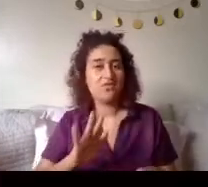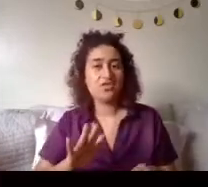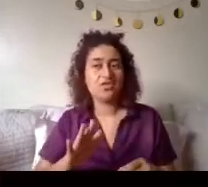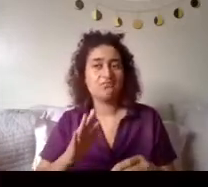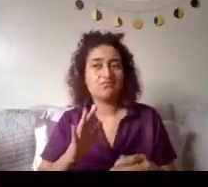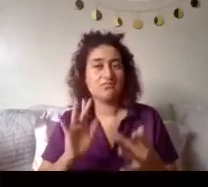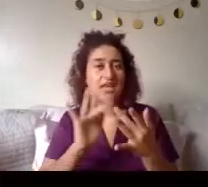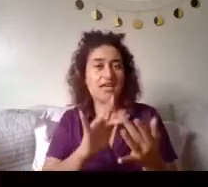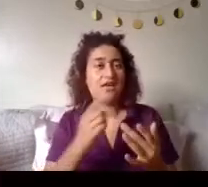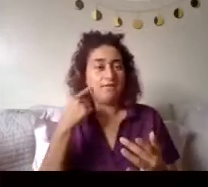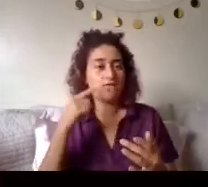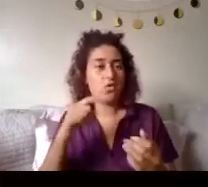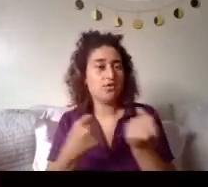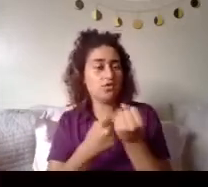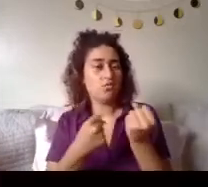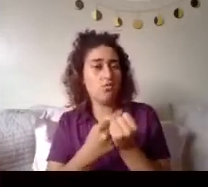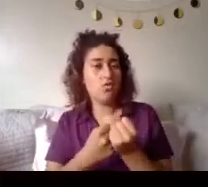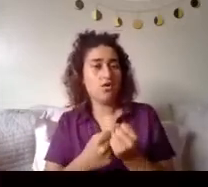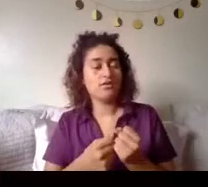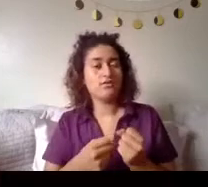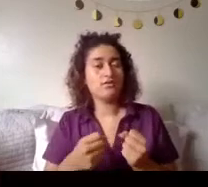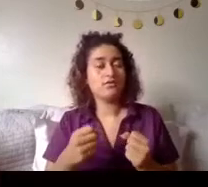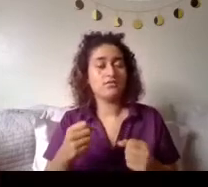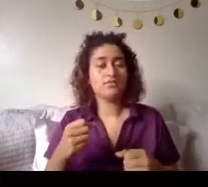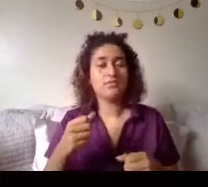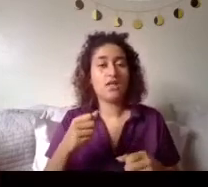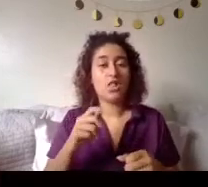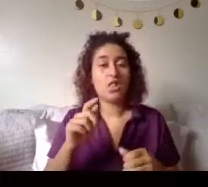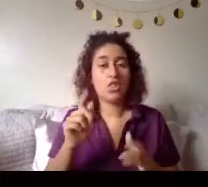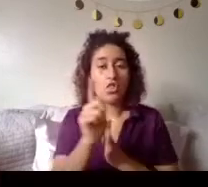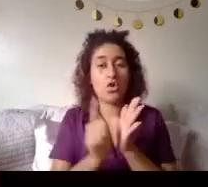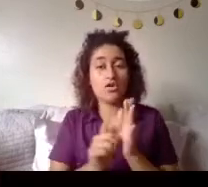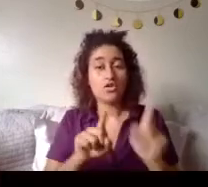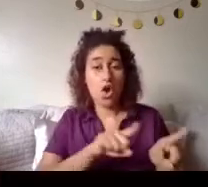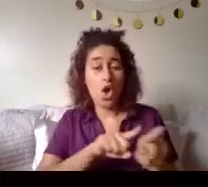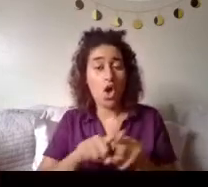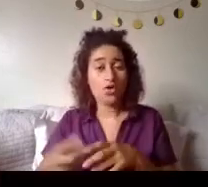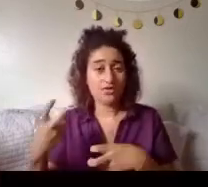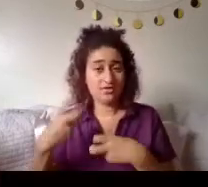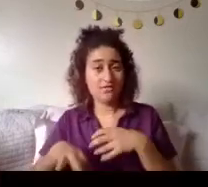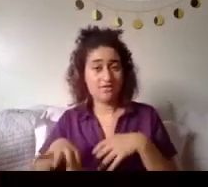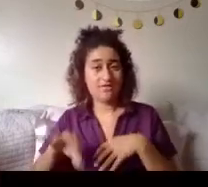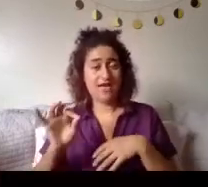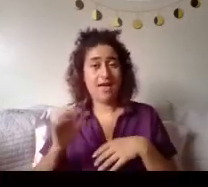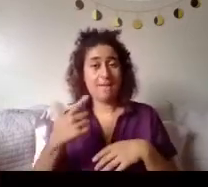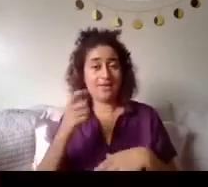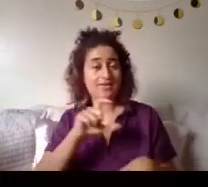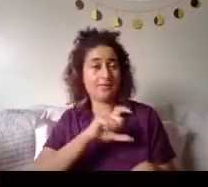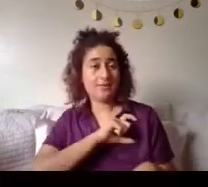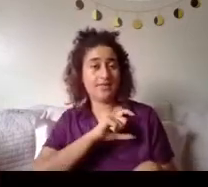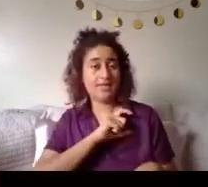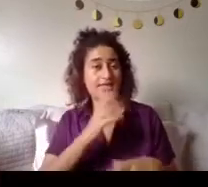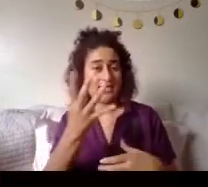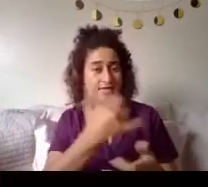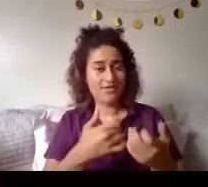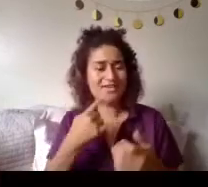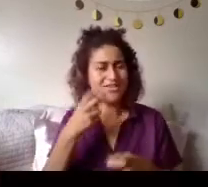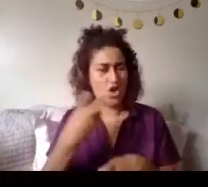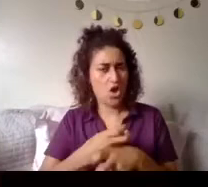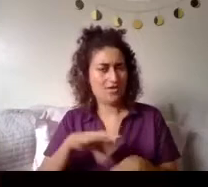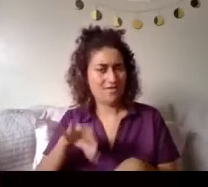Lawyers are also difficult to find, as it is known that legal procedure against the police is rather hard to obtain. And like this,